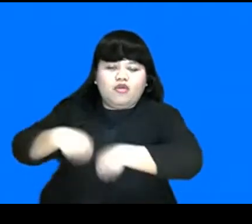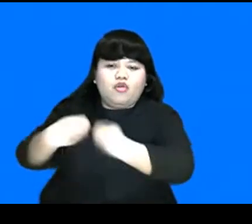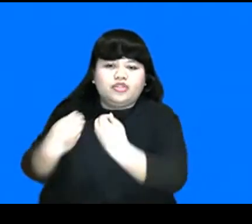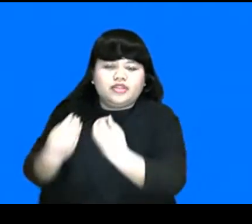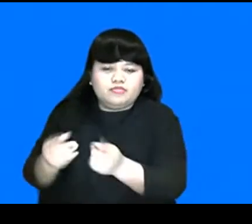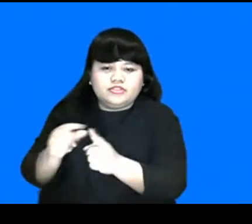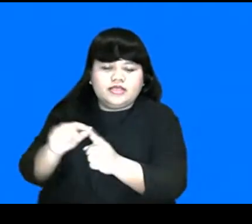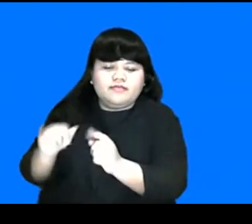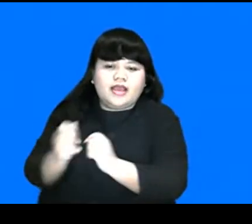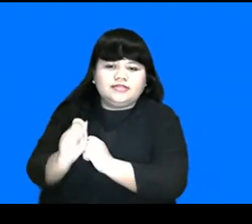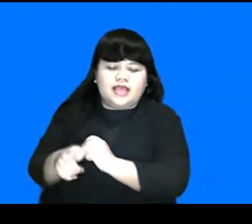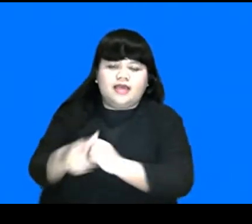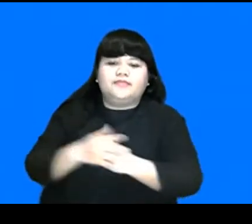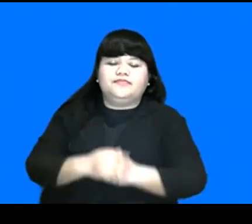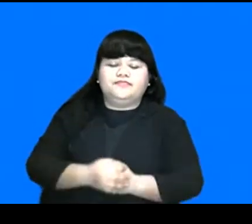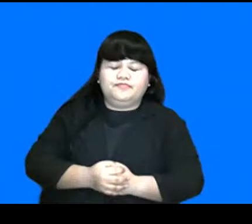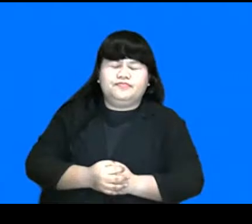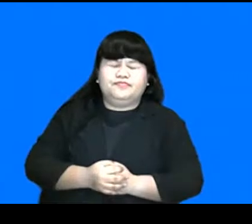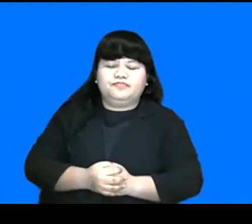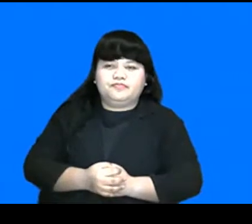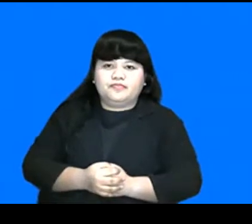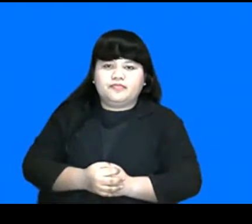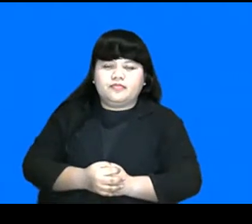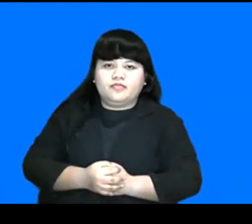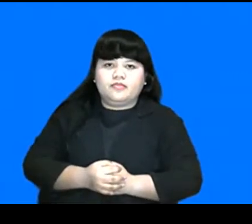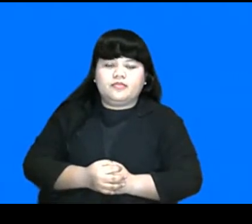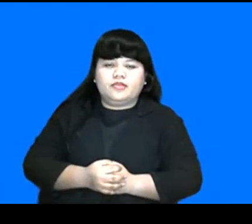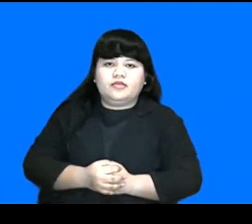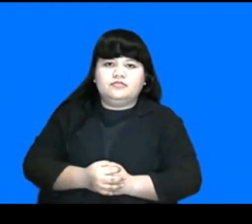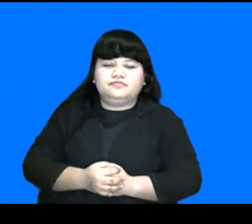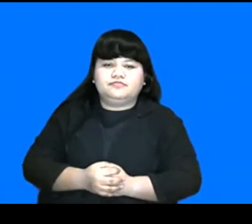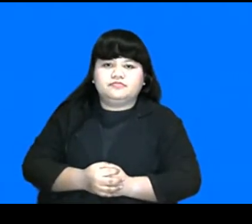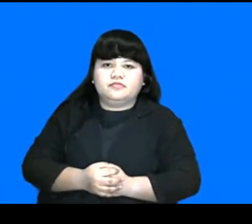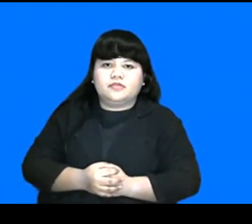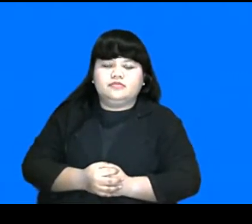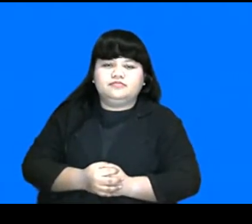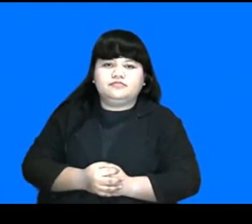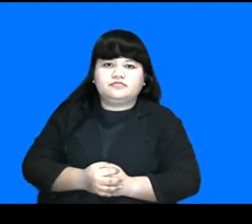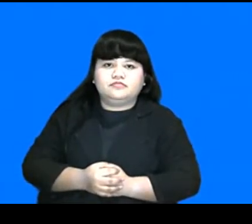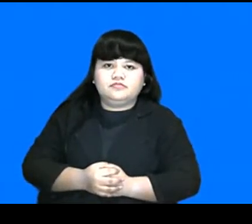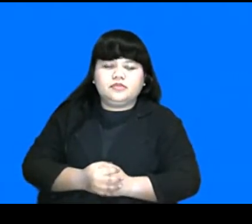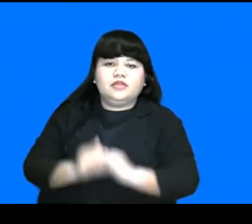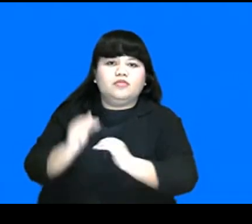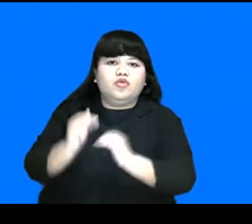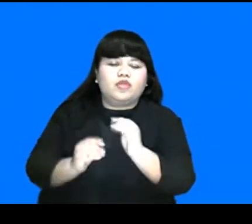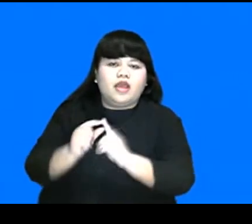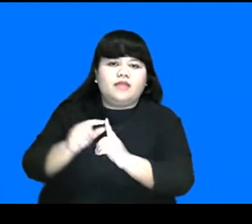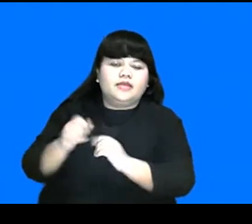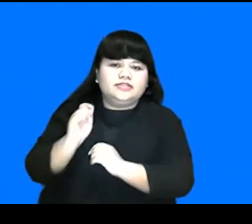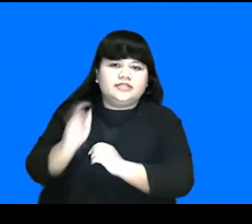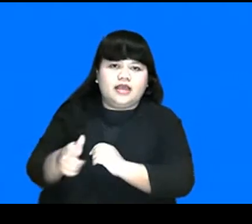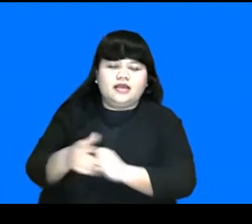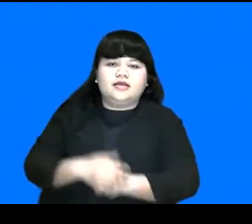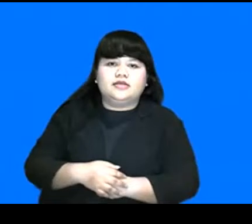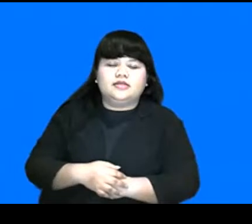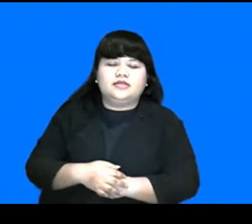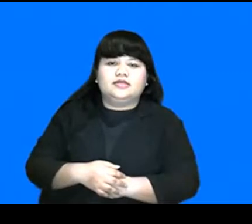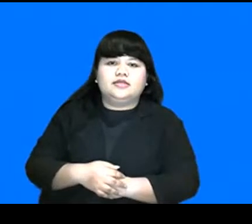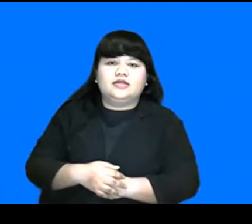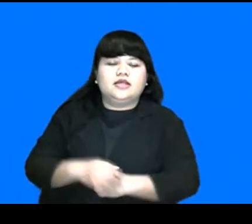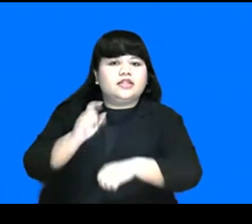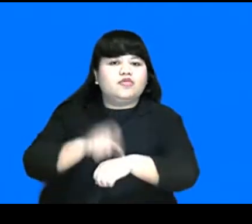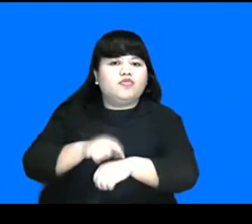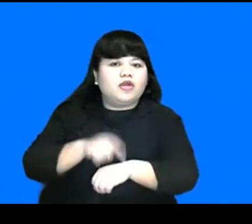Of course, it's only tax deductible. It's not as if it's tax credit. But at the same time, there's really a very